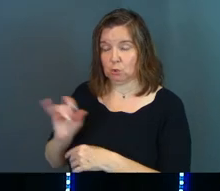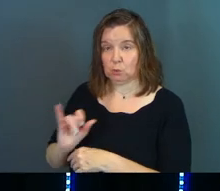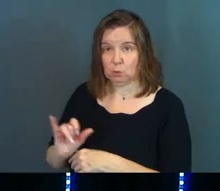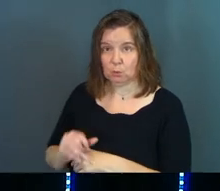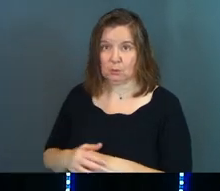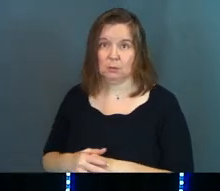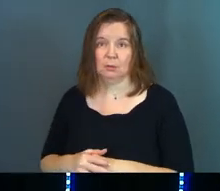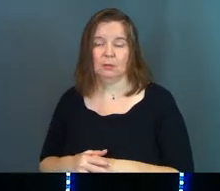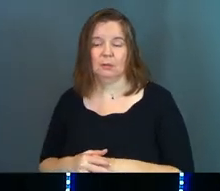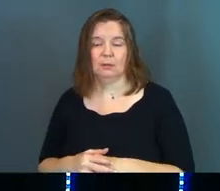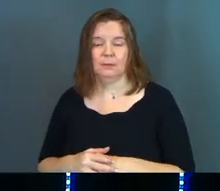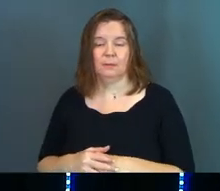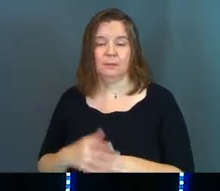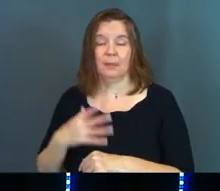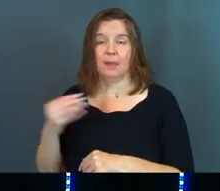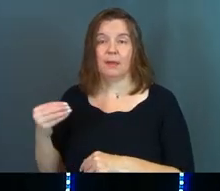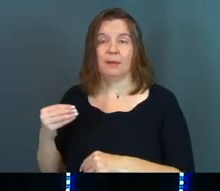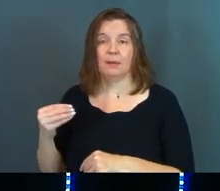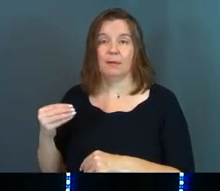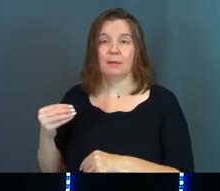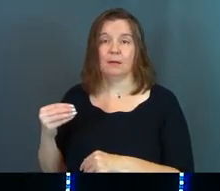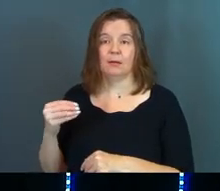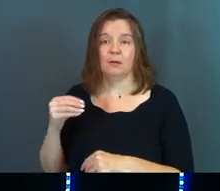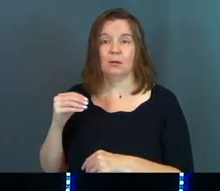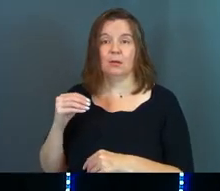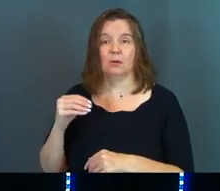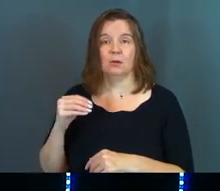well. And